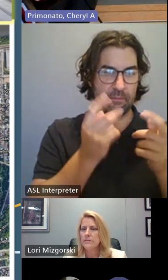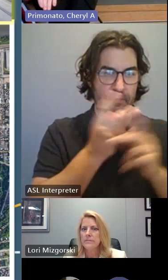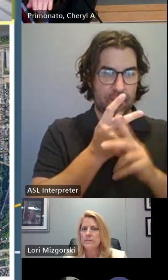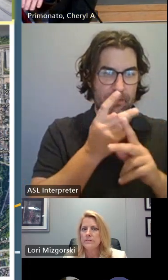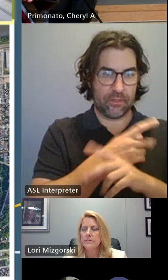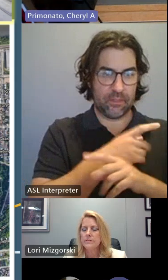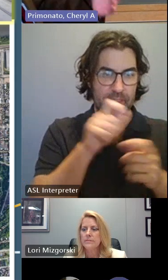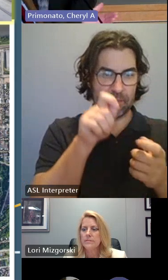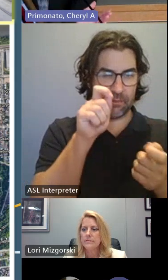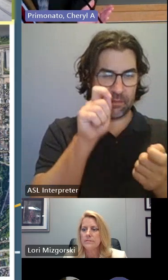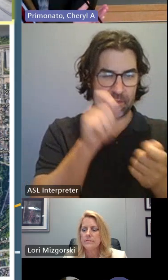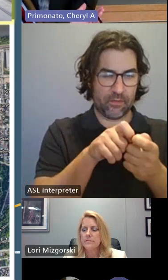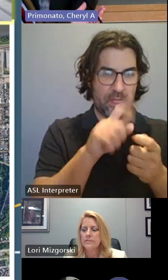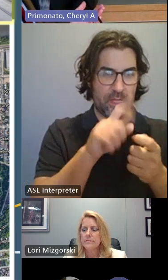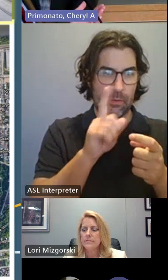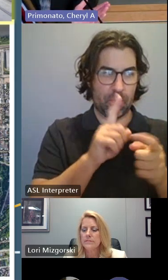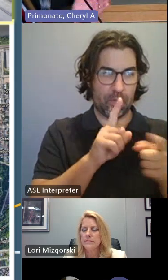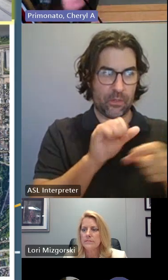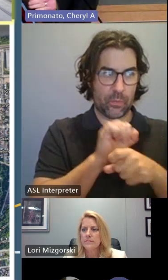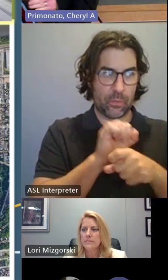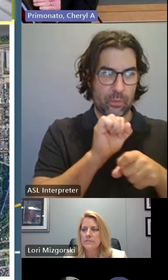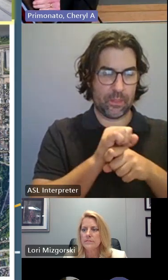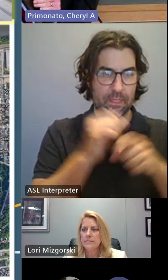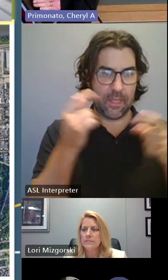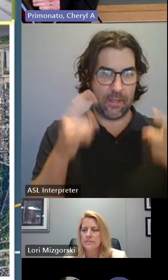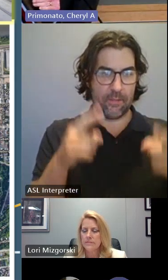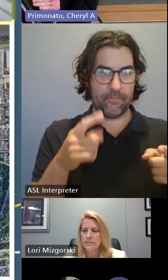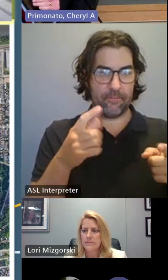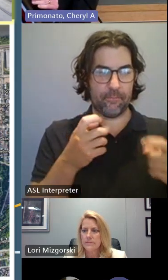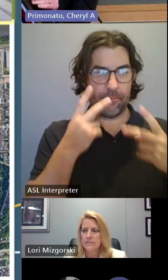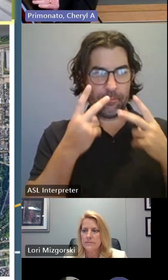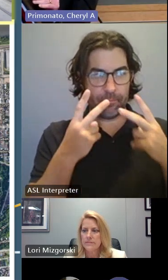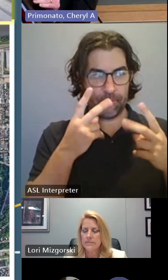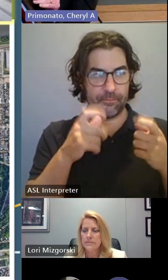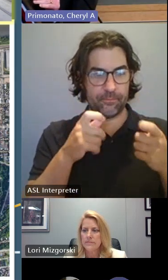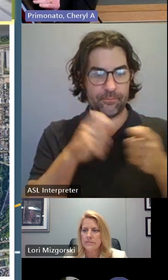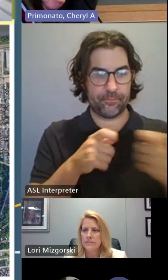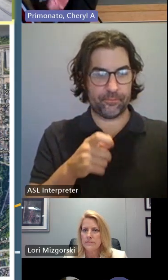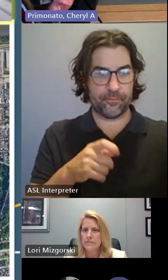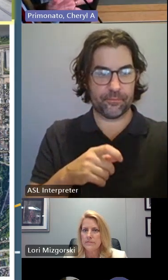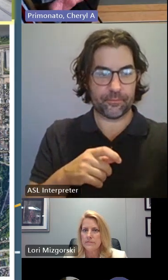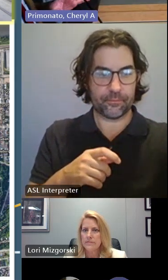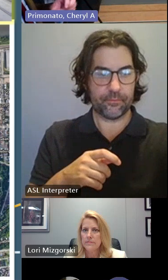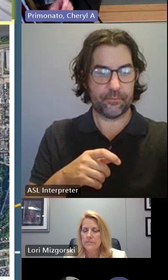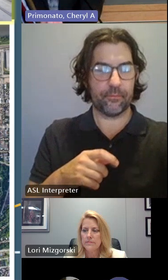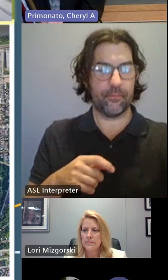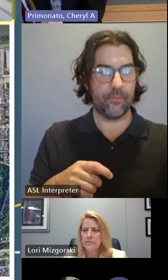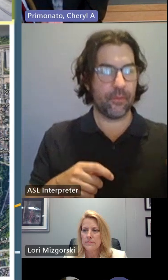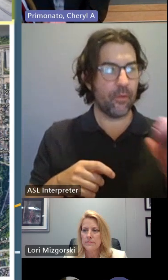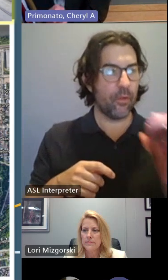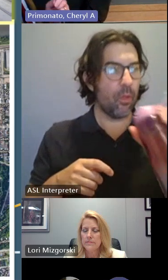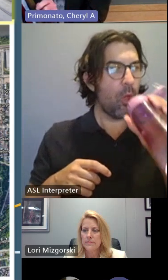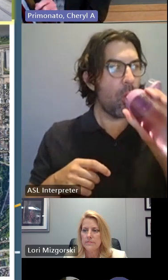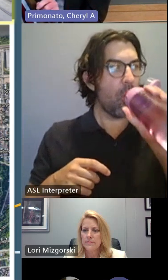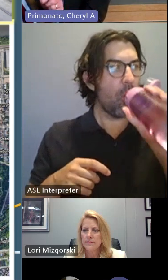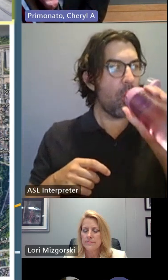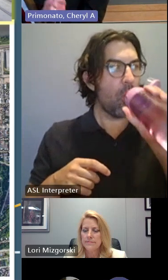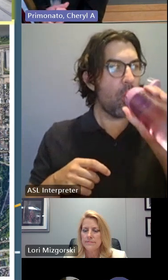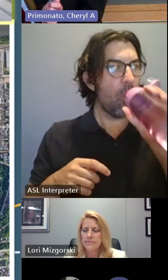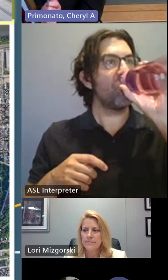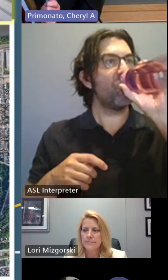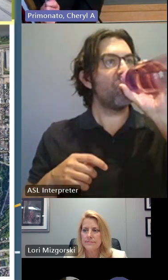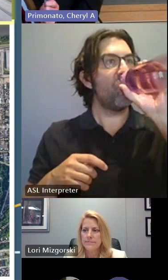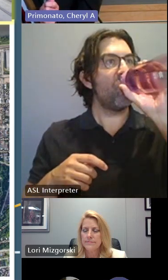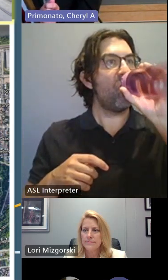specifically where this work is occurring. We want to see specifically, for instance, rail's a little easier than buses, but